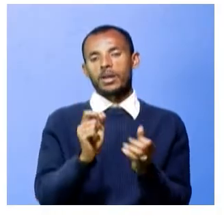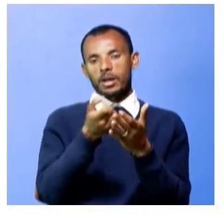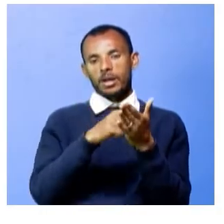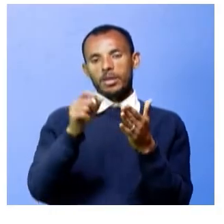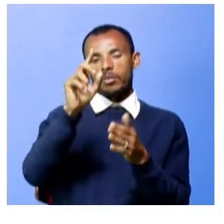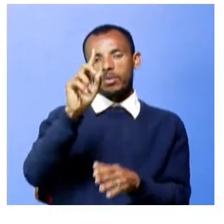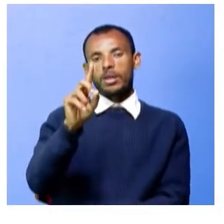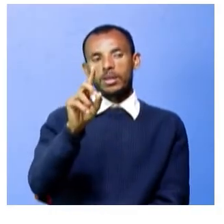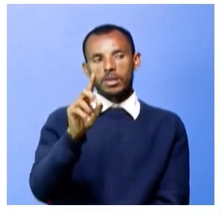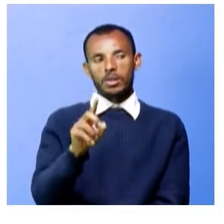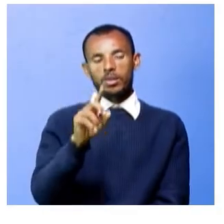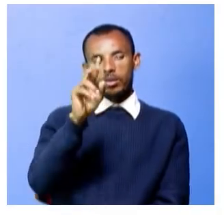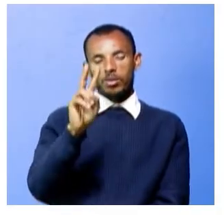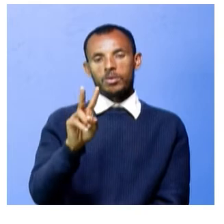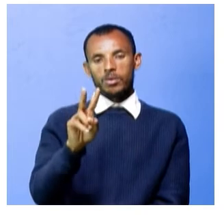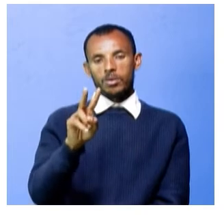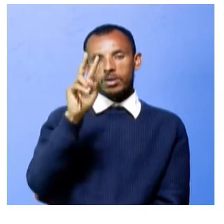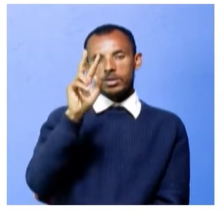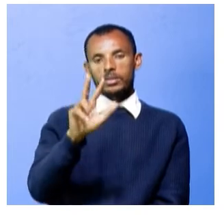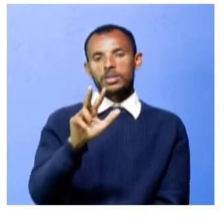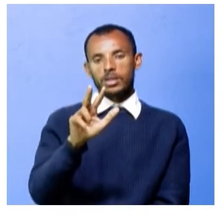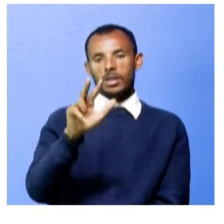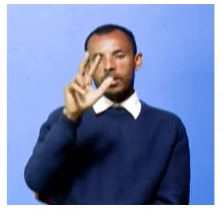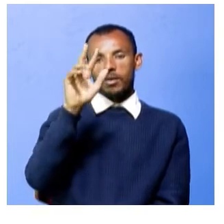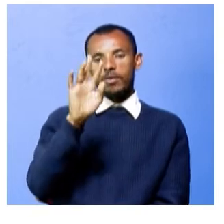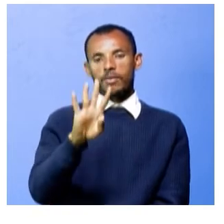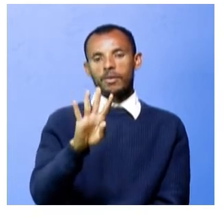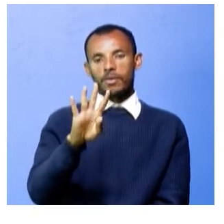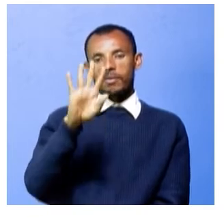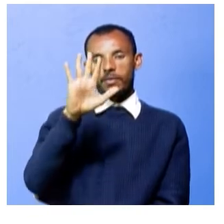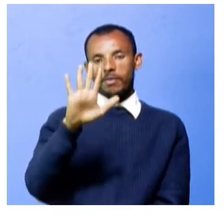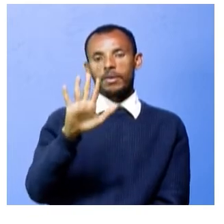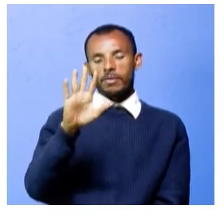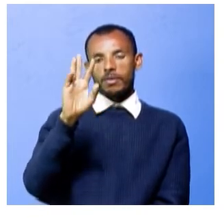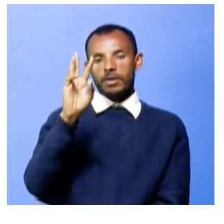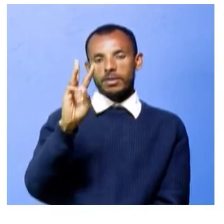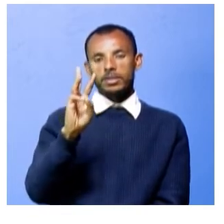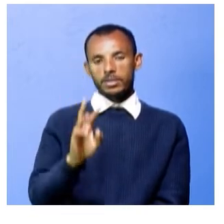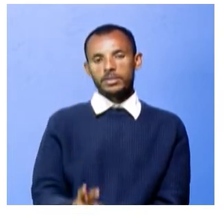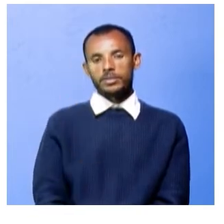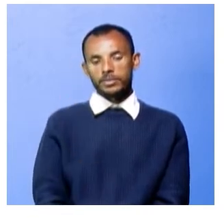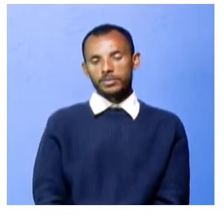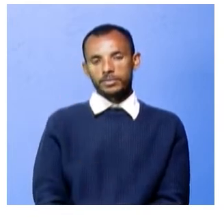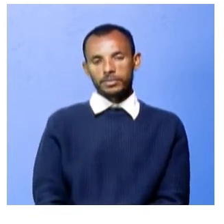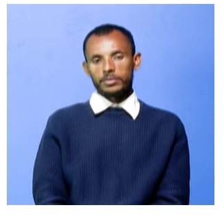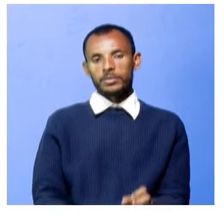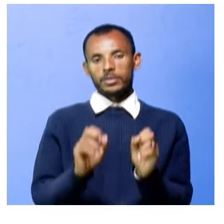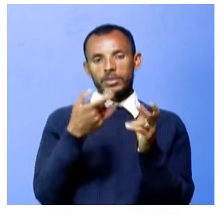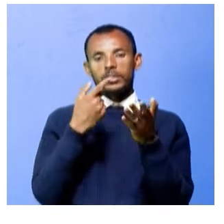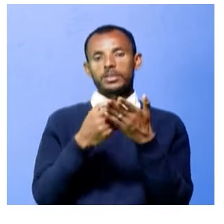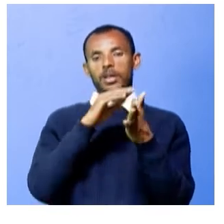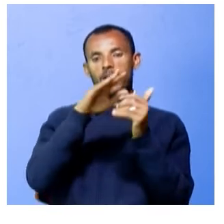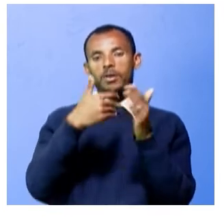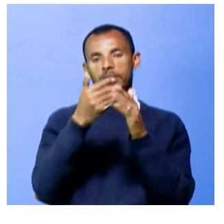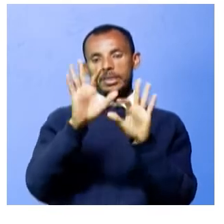1, 2, 3, 4, 5, 6. Okay, this is our